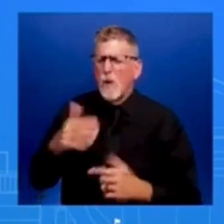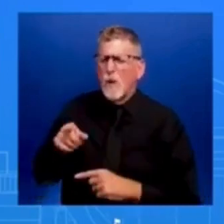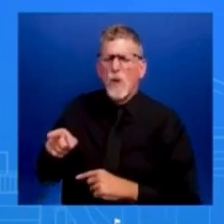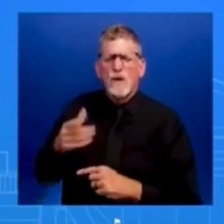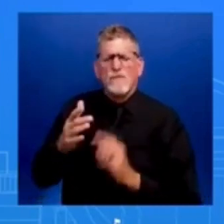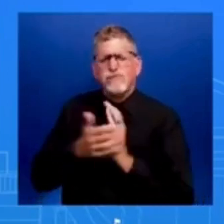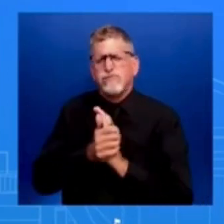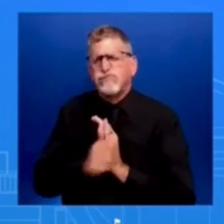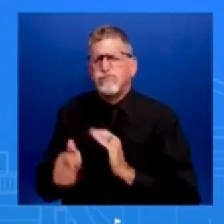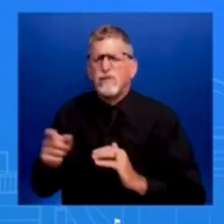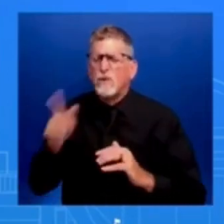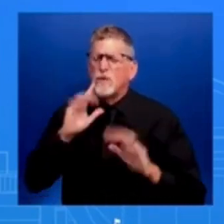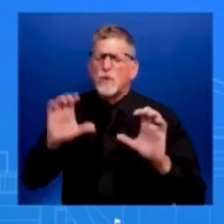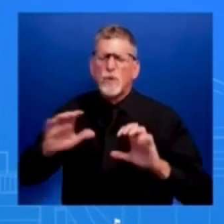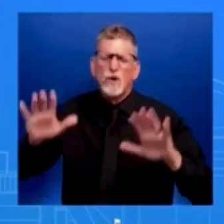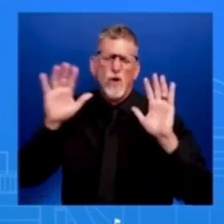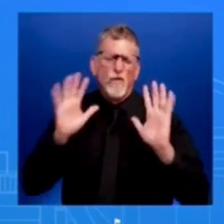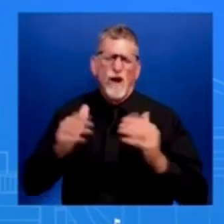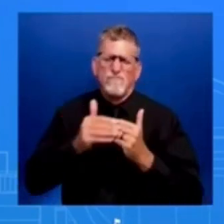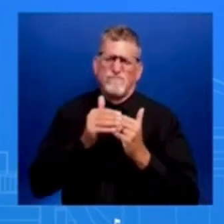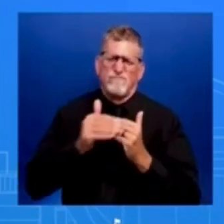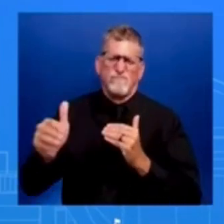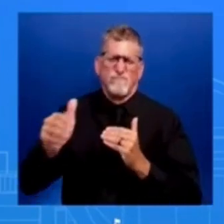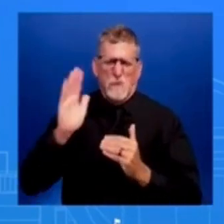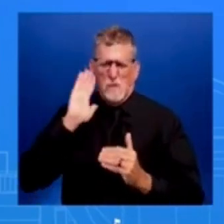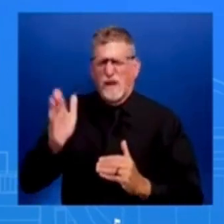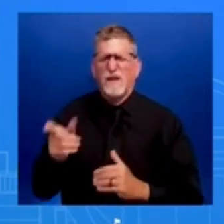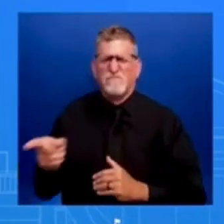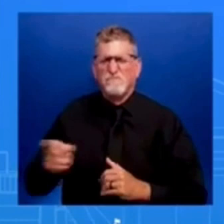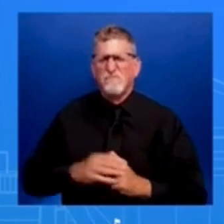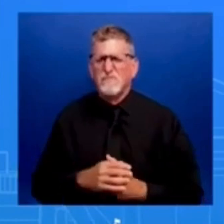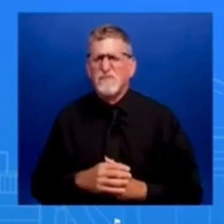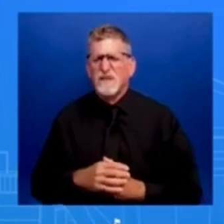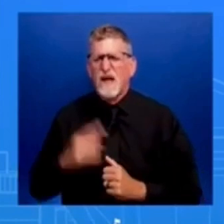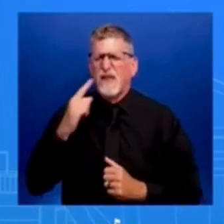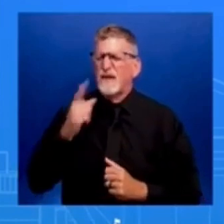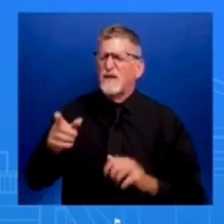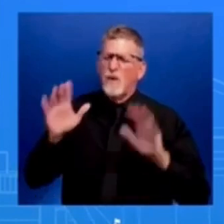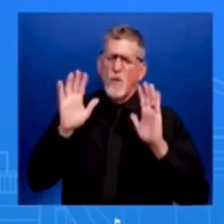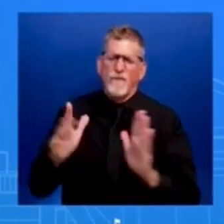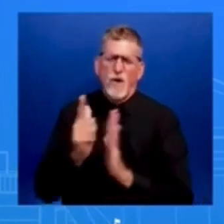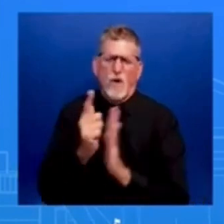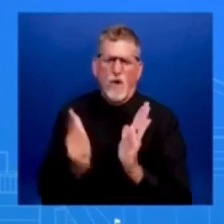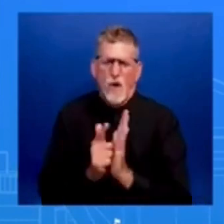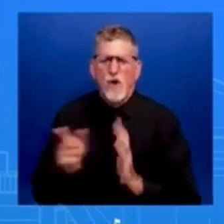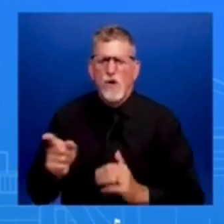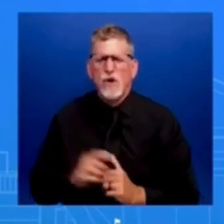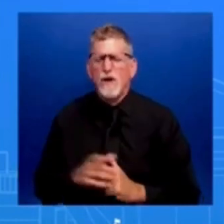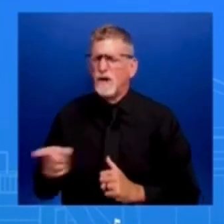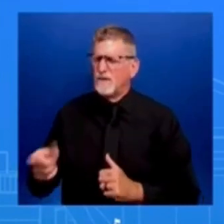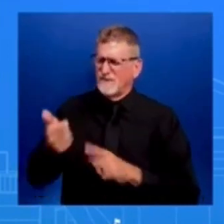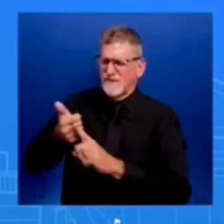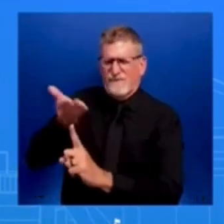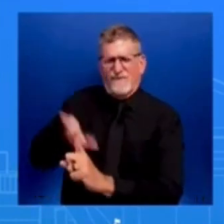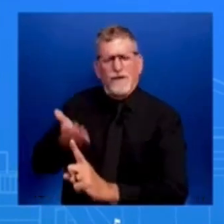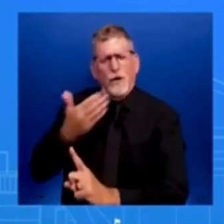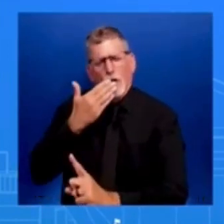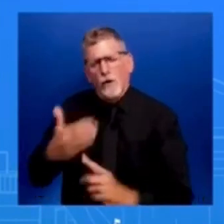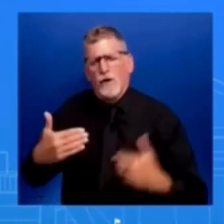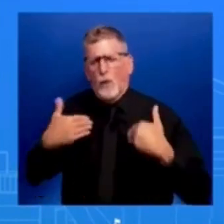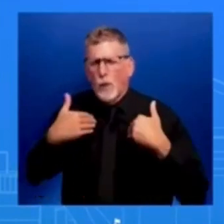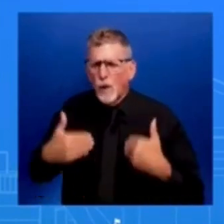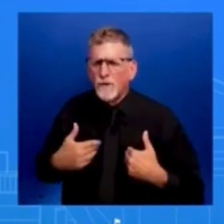a fantastic lawyer because you are a good human and you care about people. So I can't wait to see what you